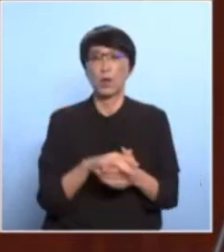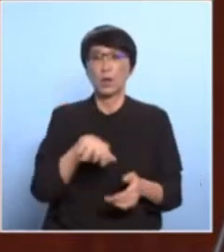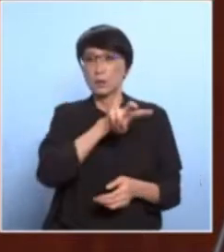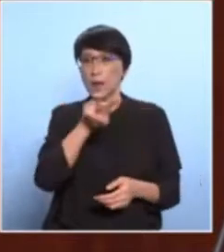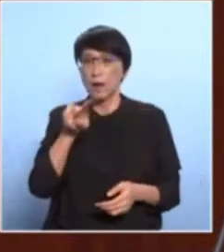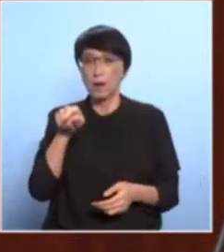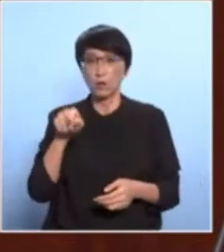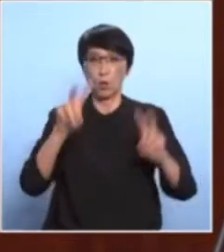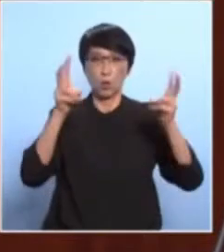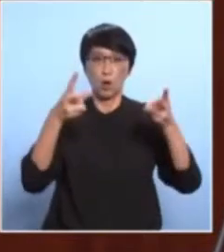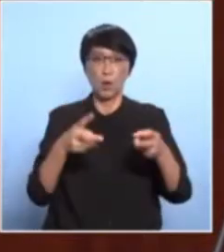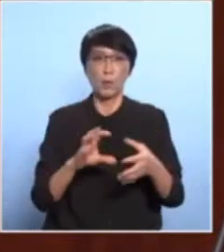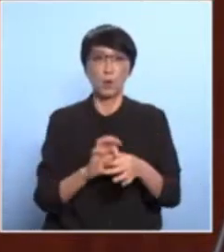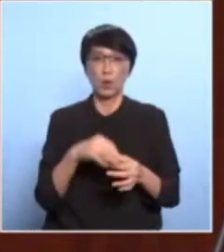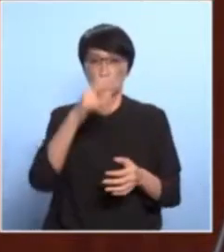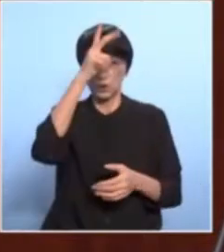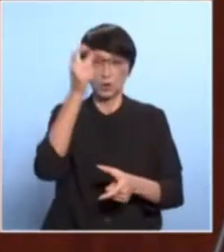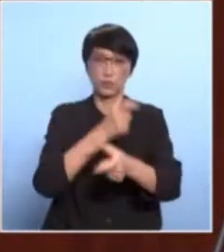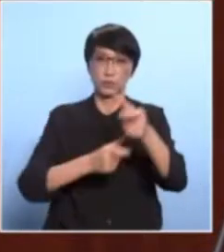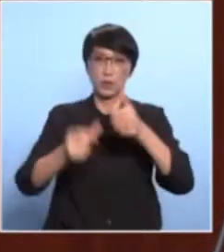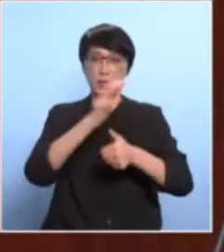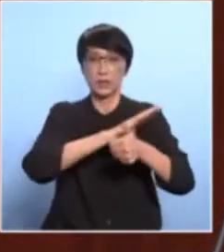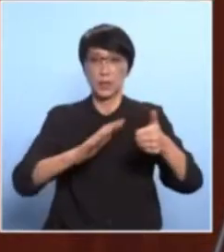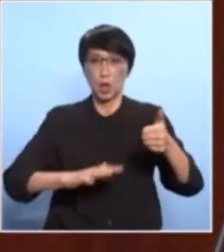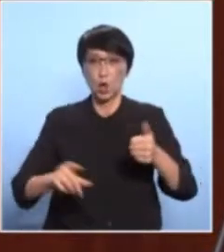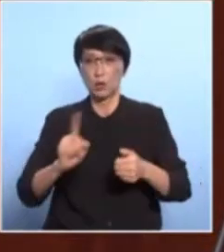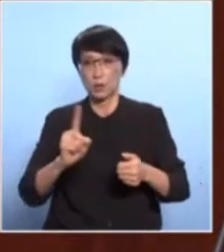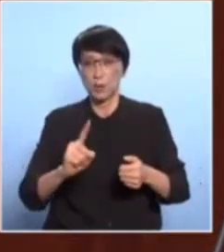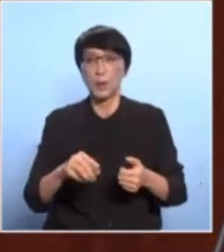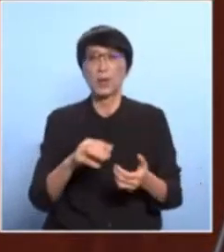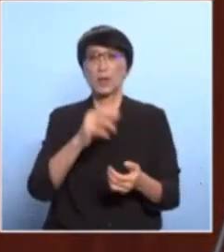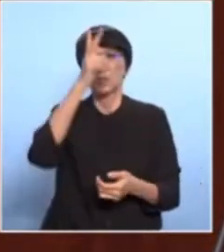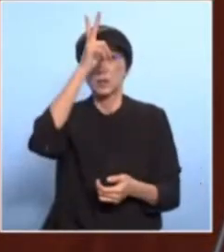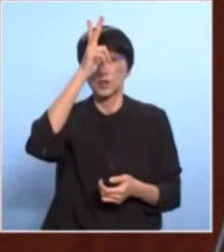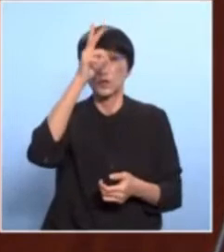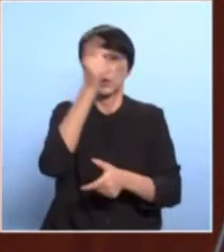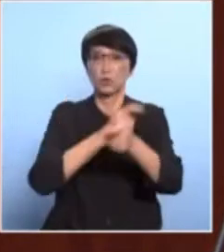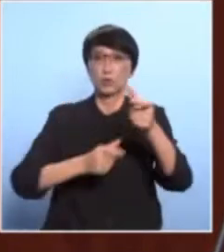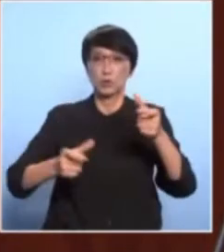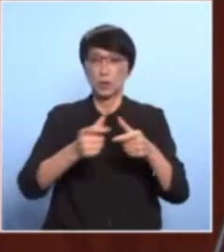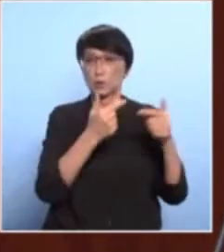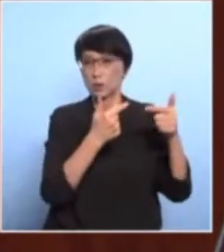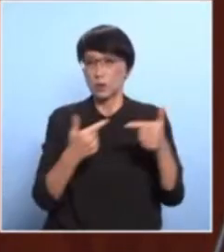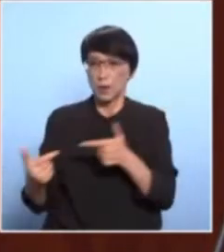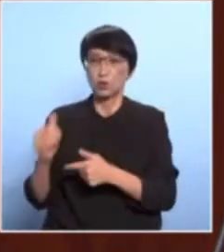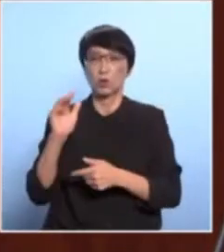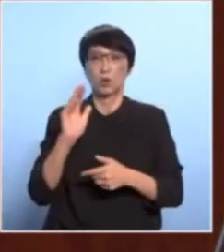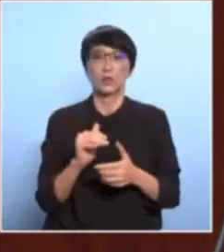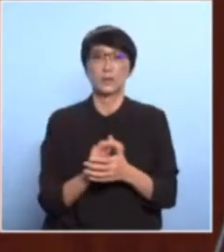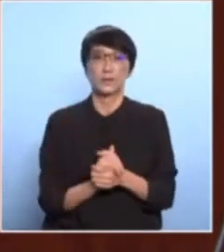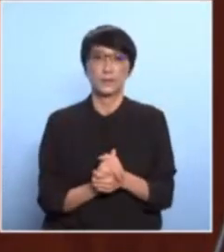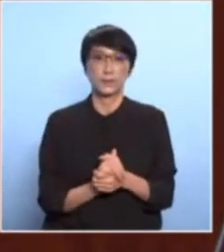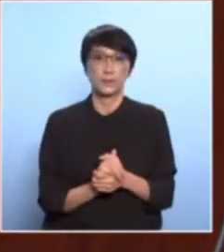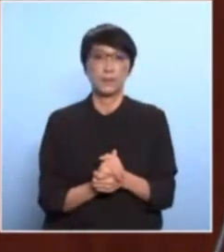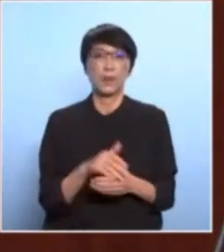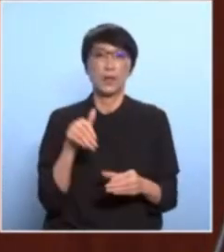and thoroughly evaluate their financial viability to ensure the government's fiscal sustainability.